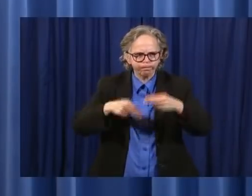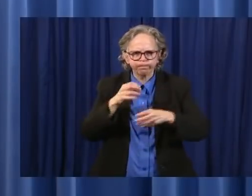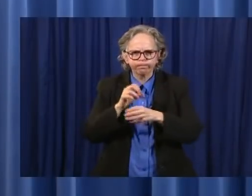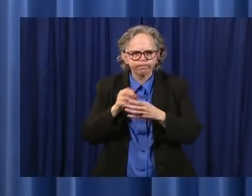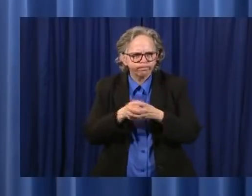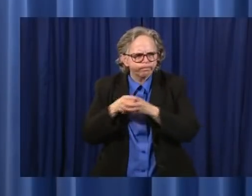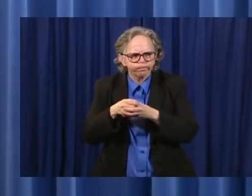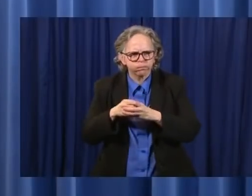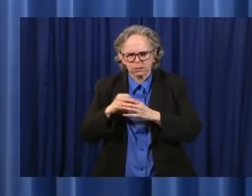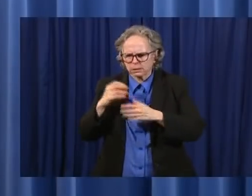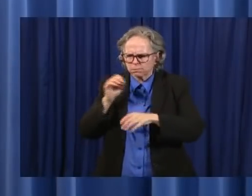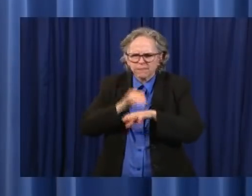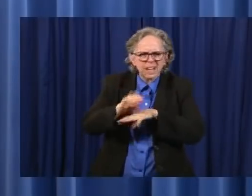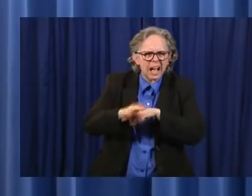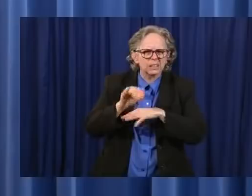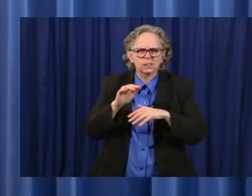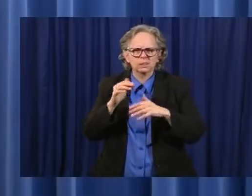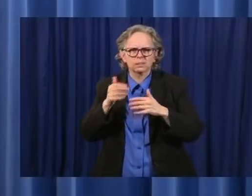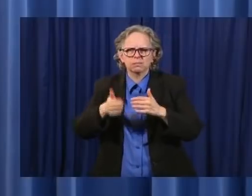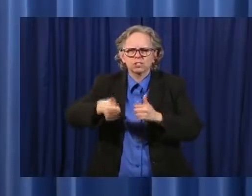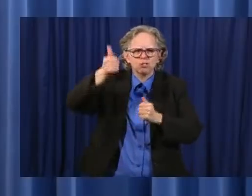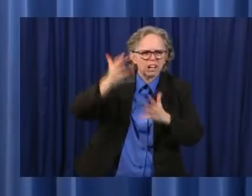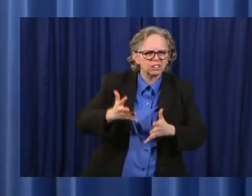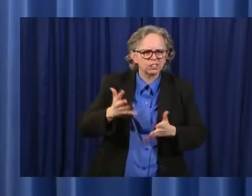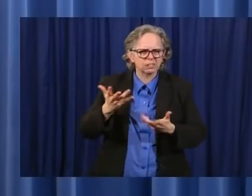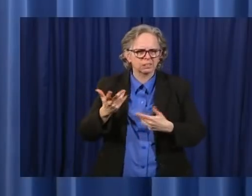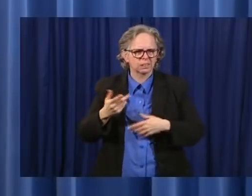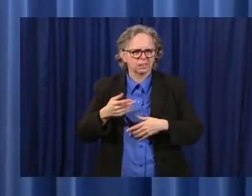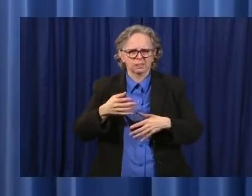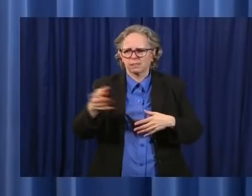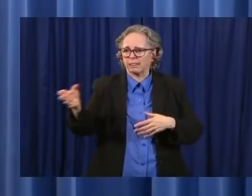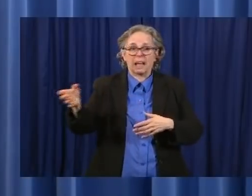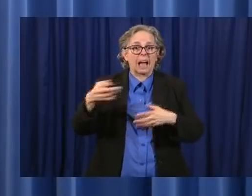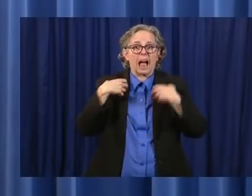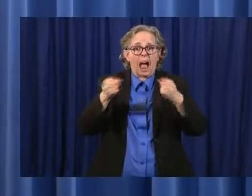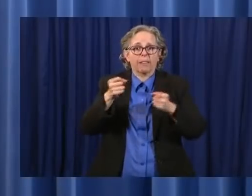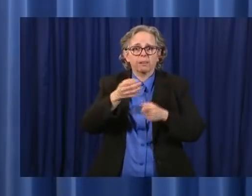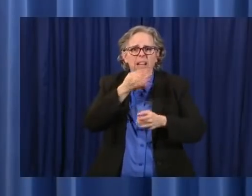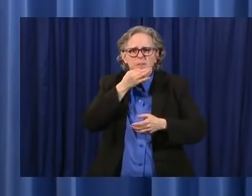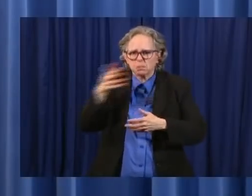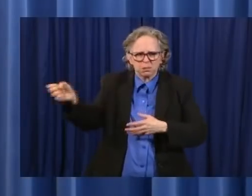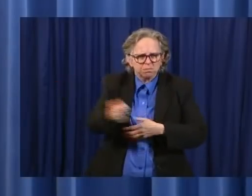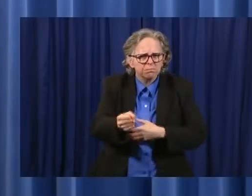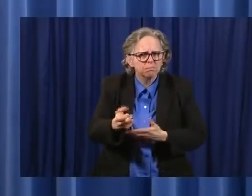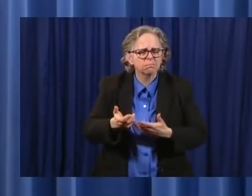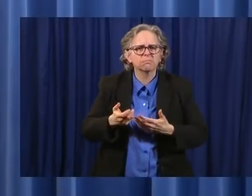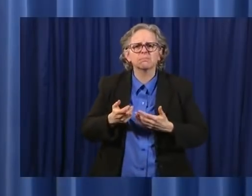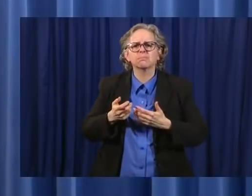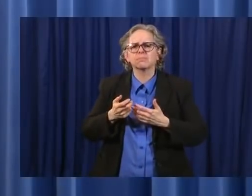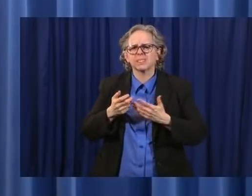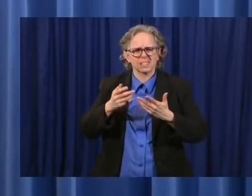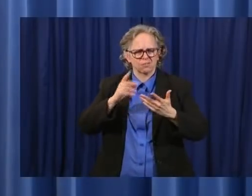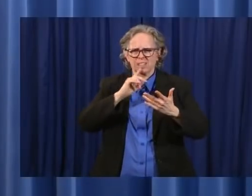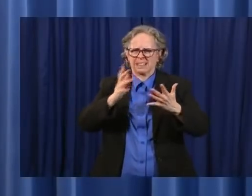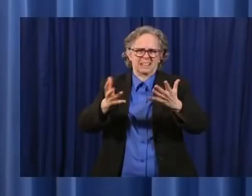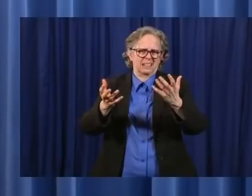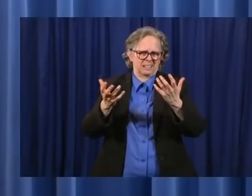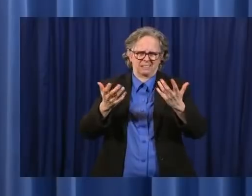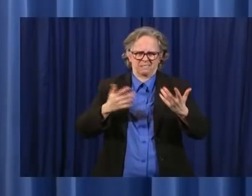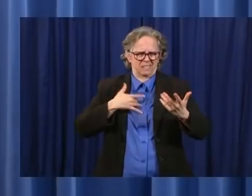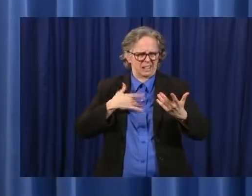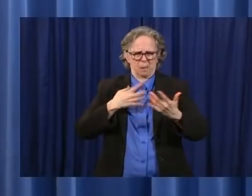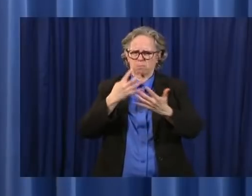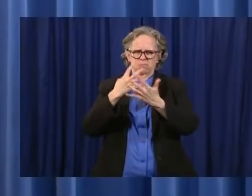the director. We pulled in health people. So, you know, I feel that the prisons are